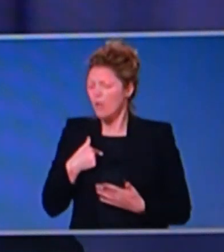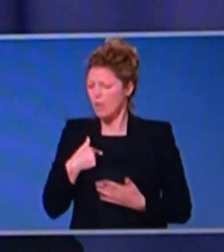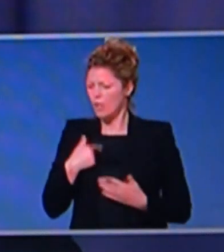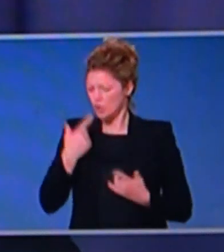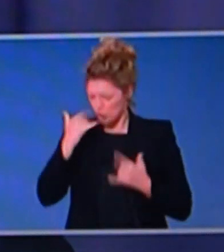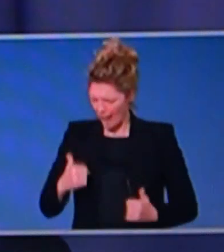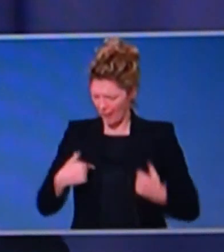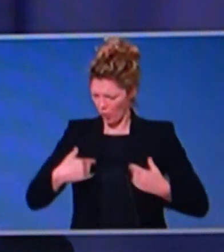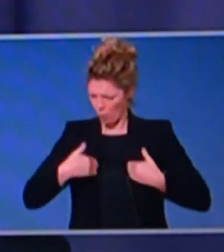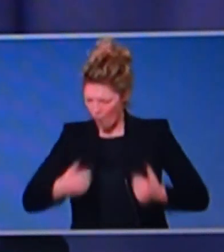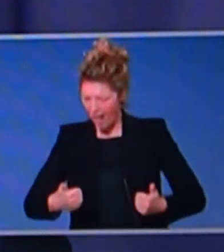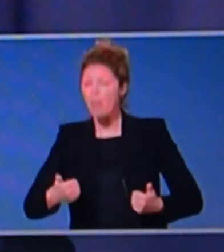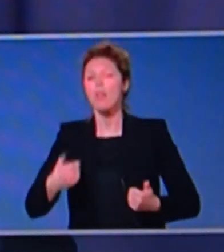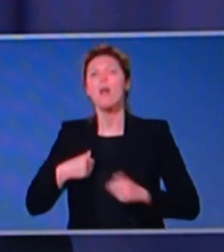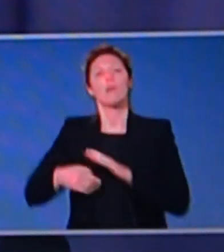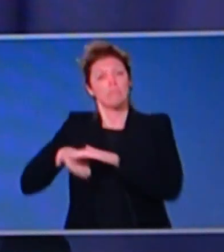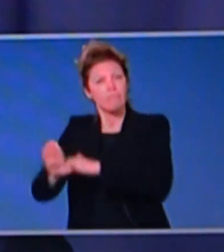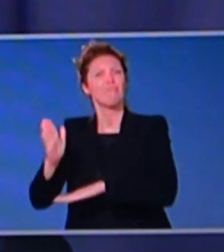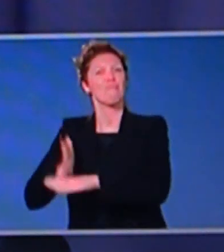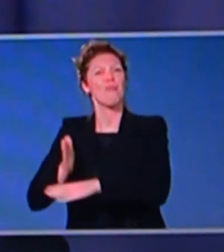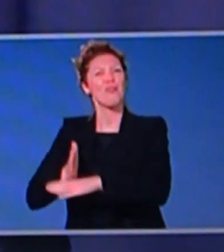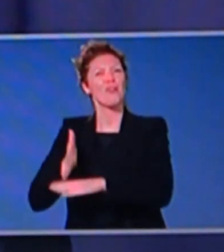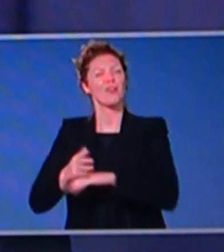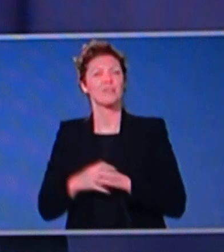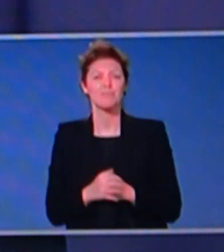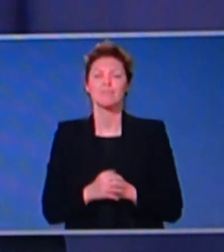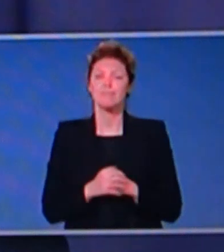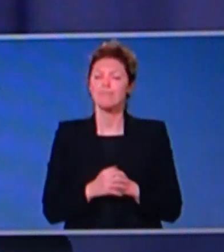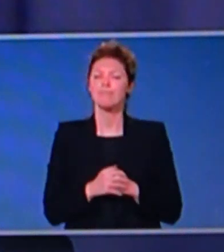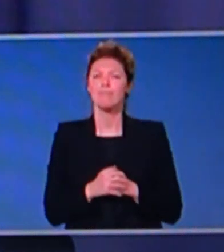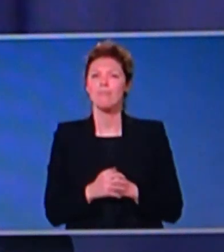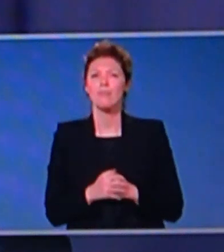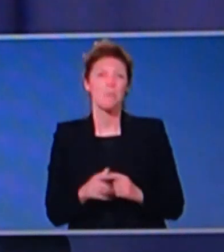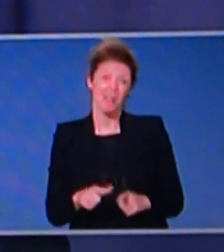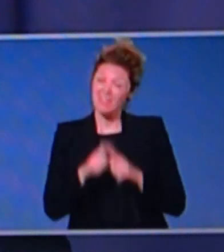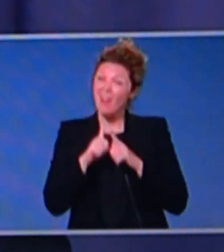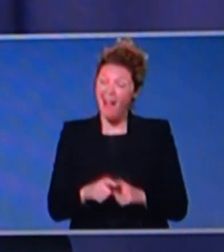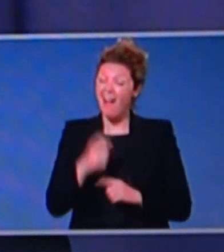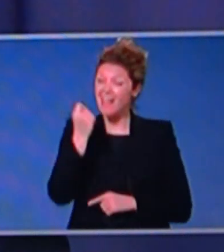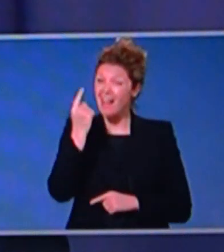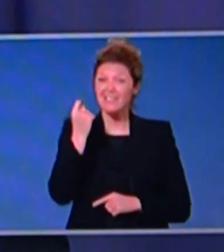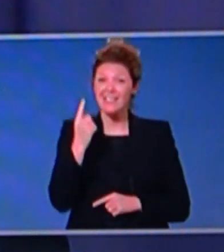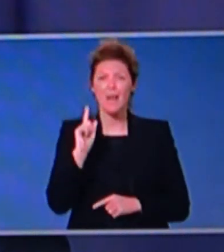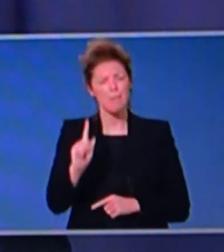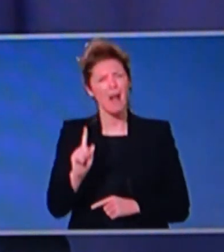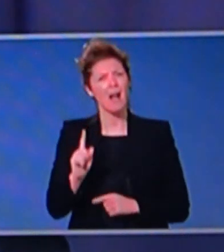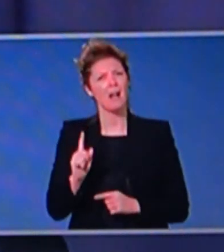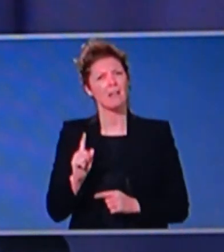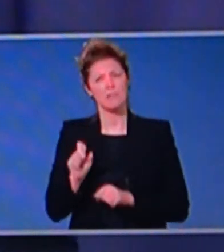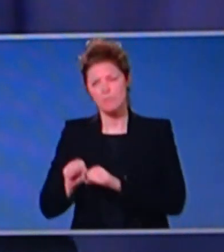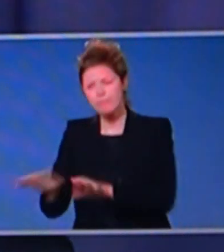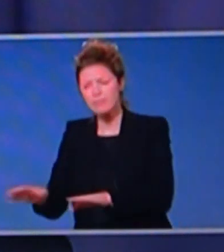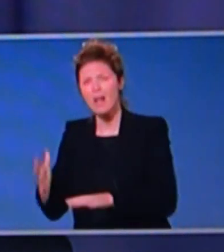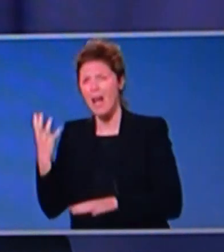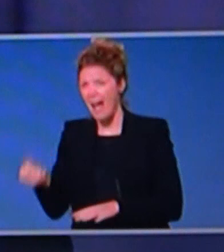care task here, I think, is very difficult and very challenging. But to date, despite some outbreaks in